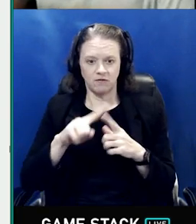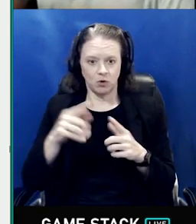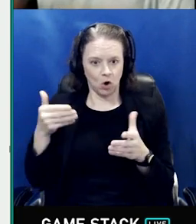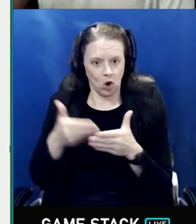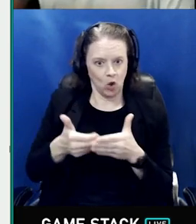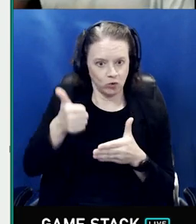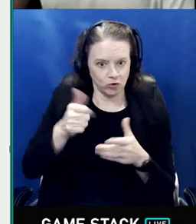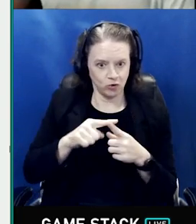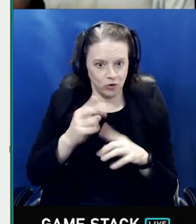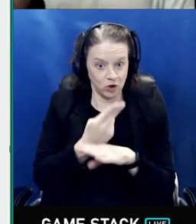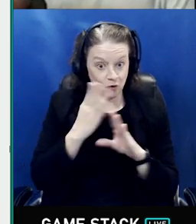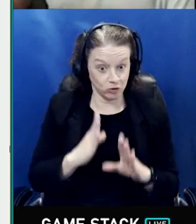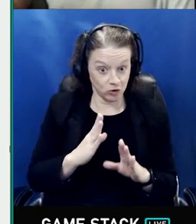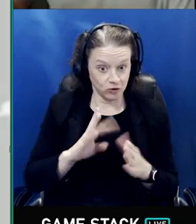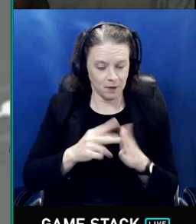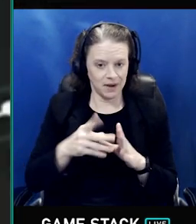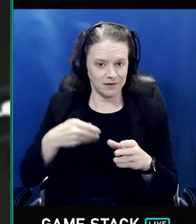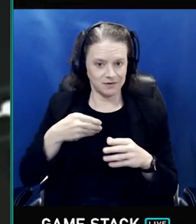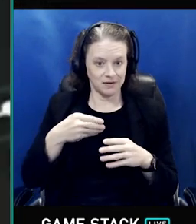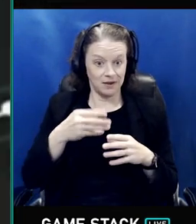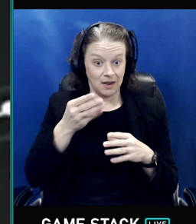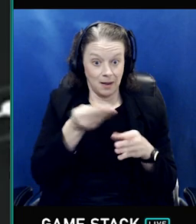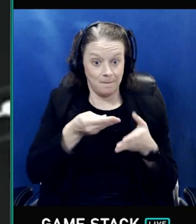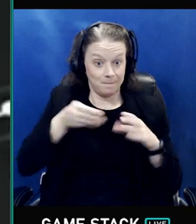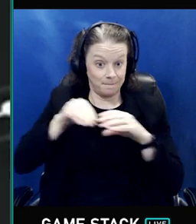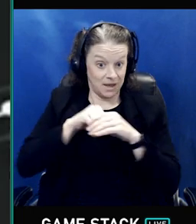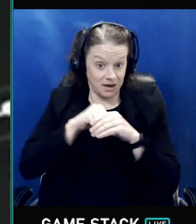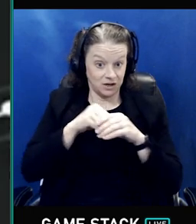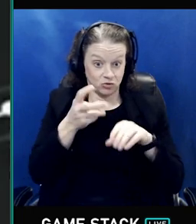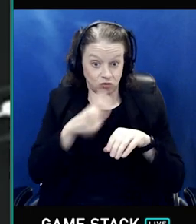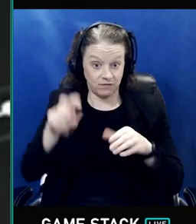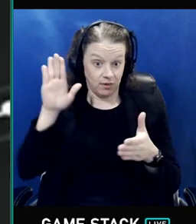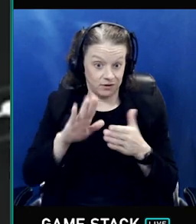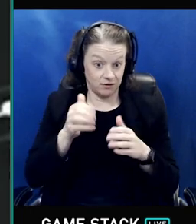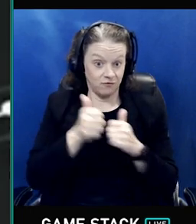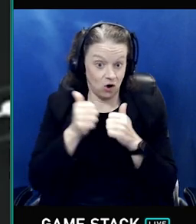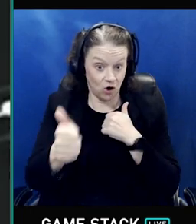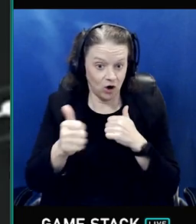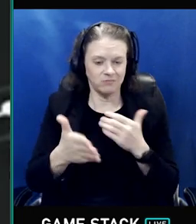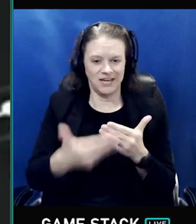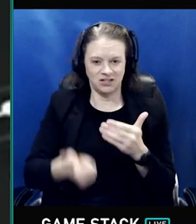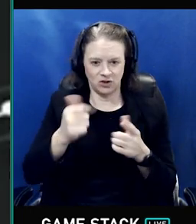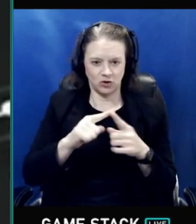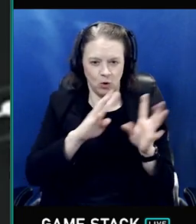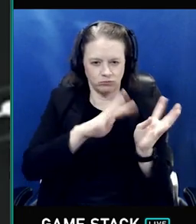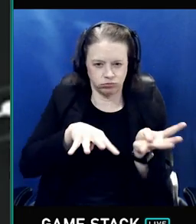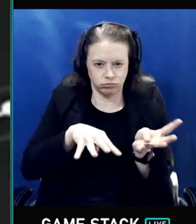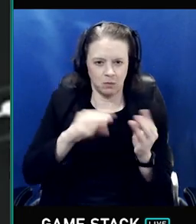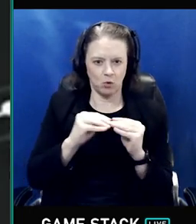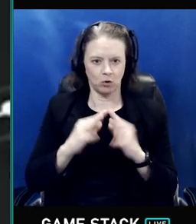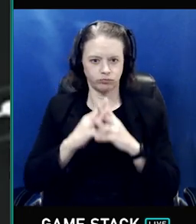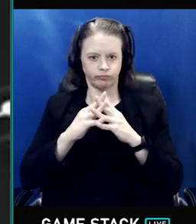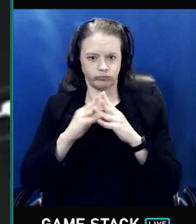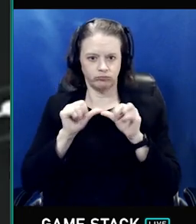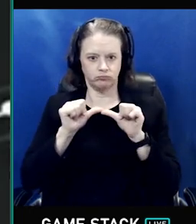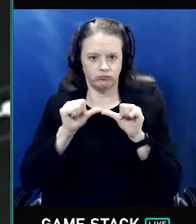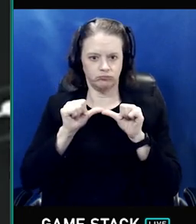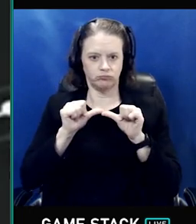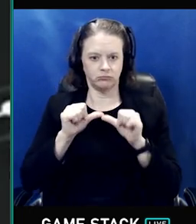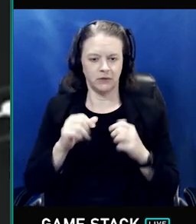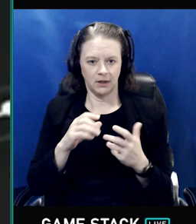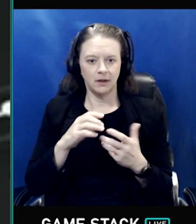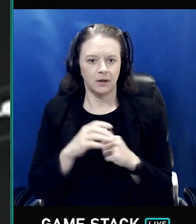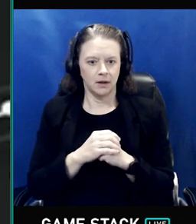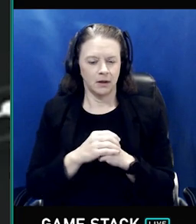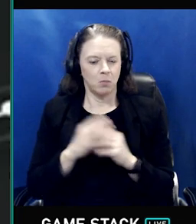to be. So these are both good reasons and are reasons game developers generally understand. However, there are some trade-offs that